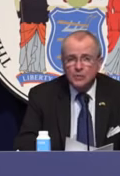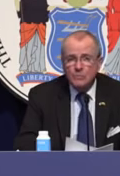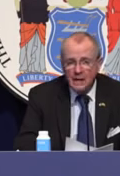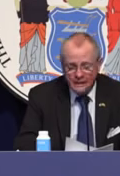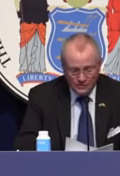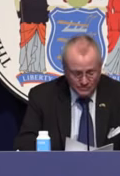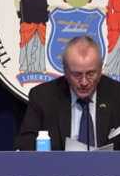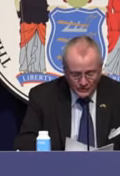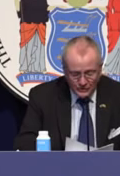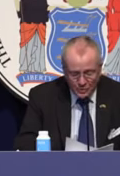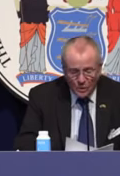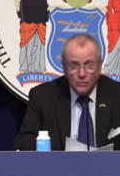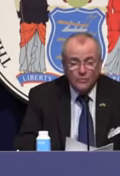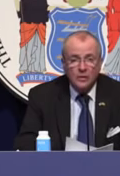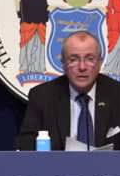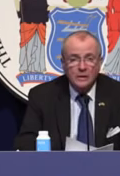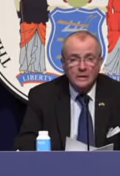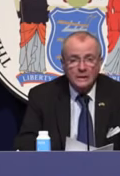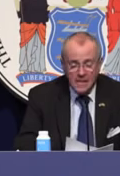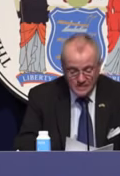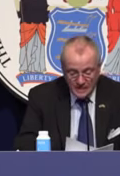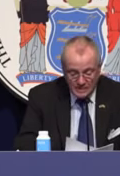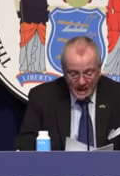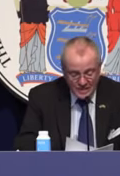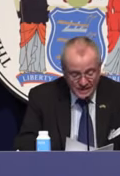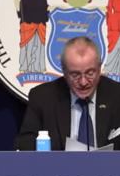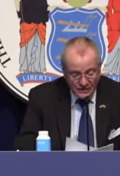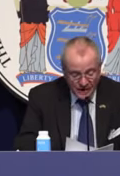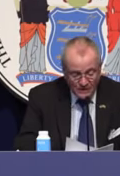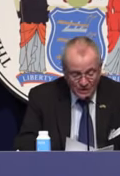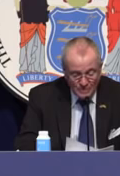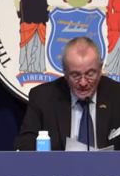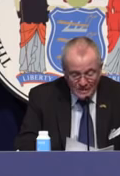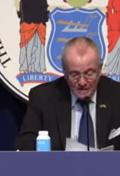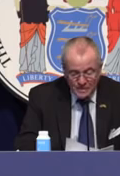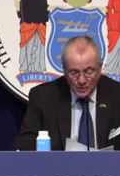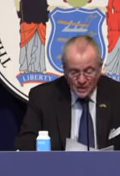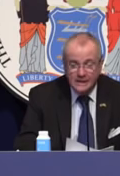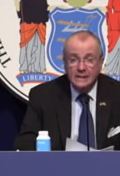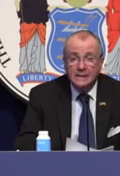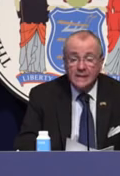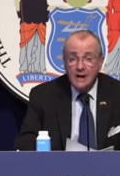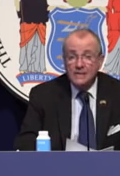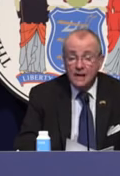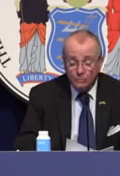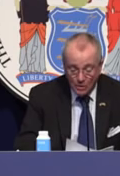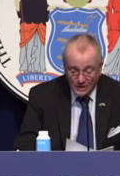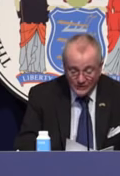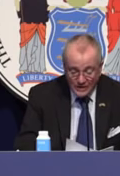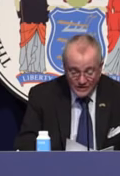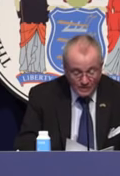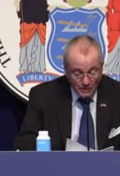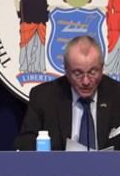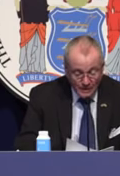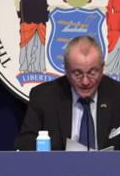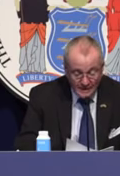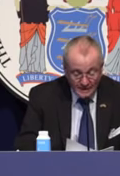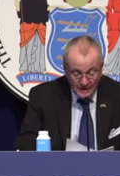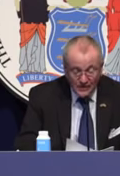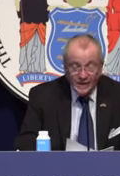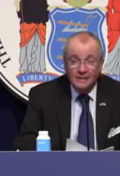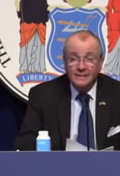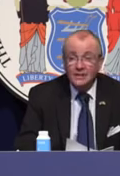is a tremendous boost to our overall testing capacity, and as I have noted many times already, having a robust testing